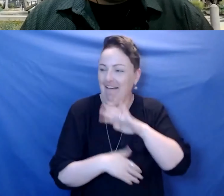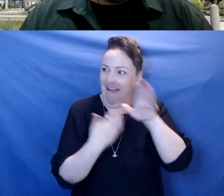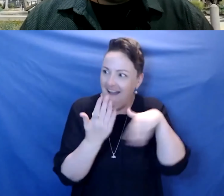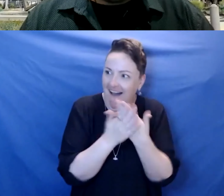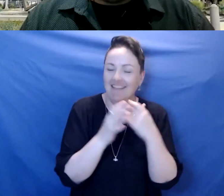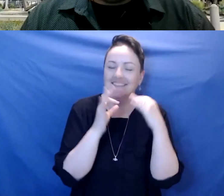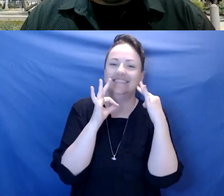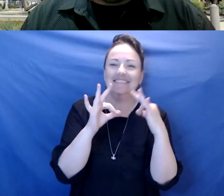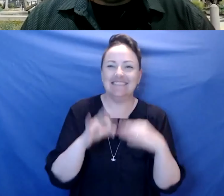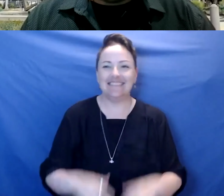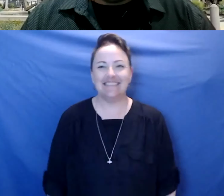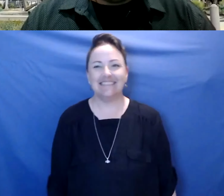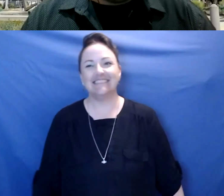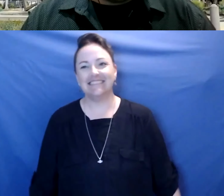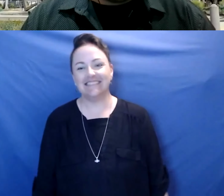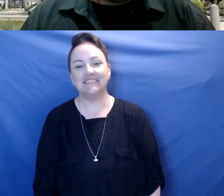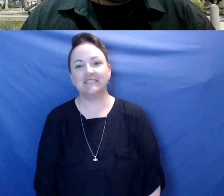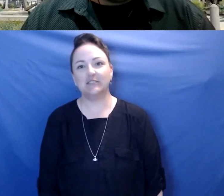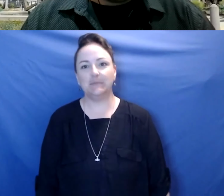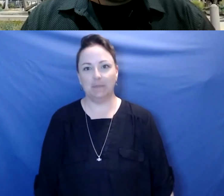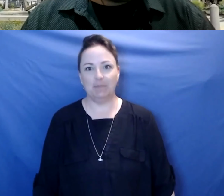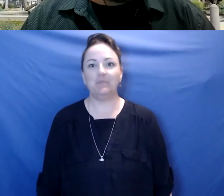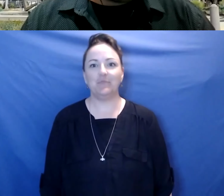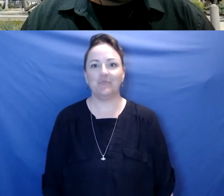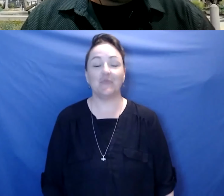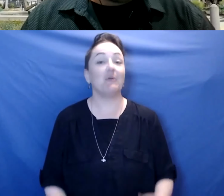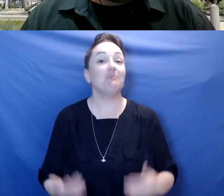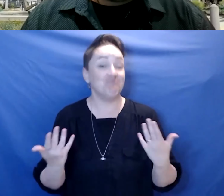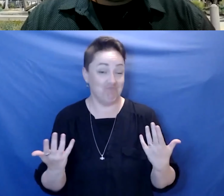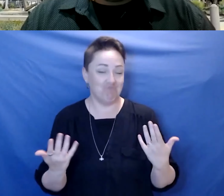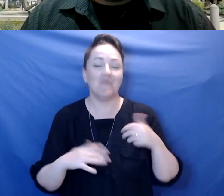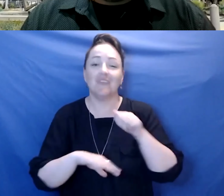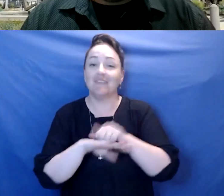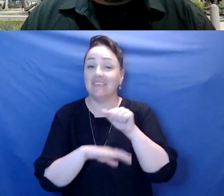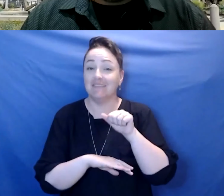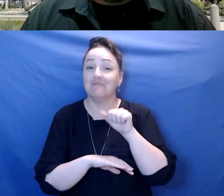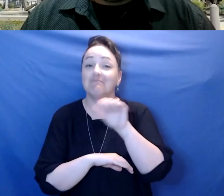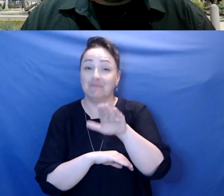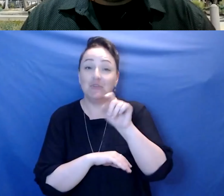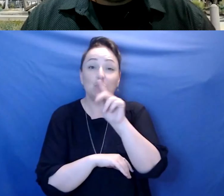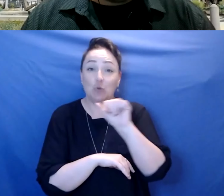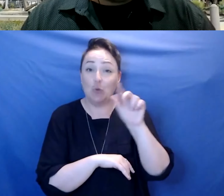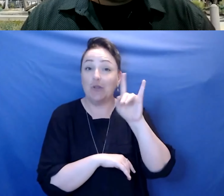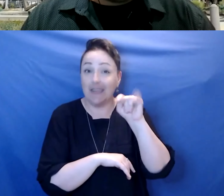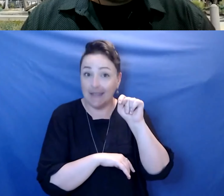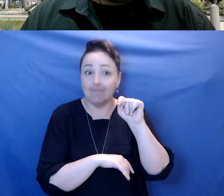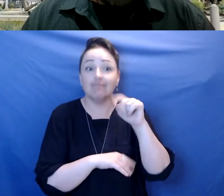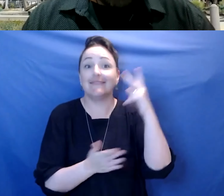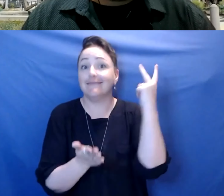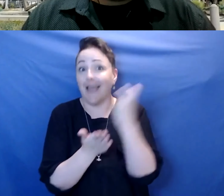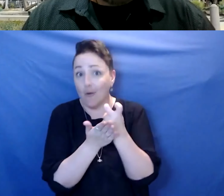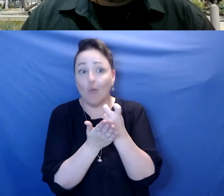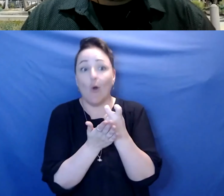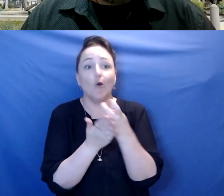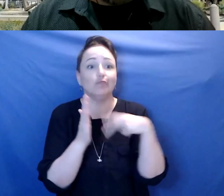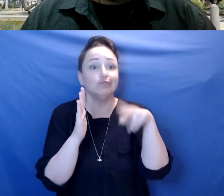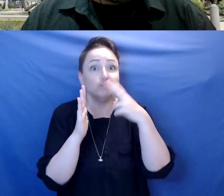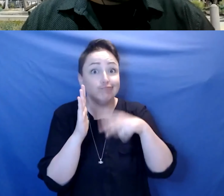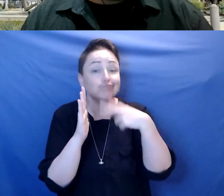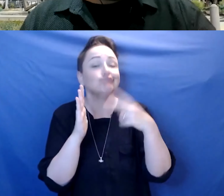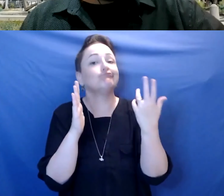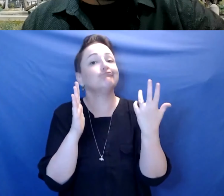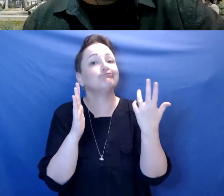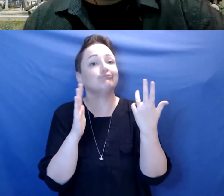Jay's reading. But yeah, so we'll send it over to the toolkit. Please download it, have a look, share it with your